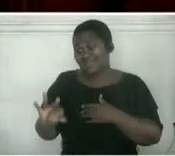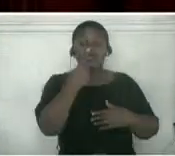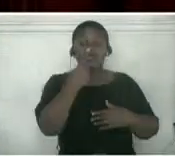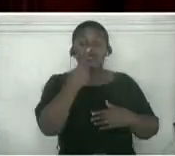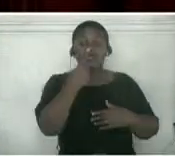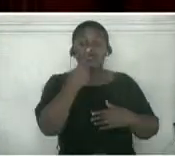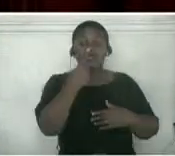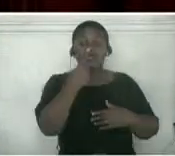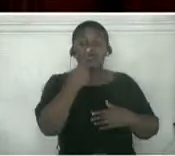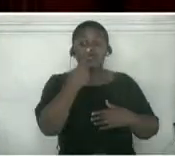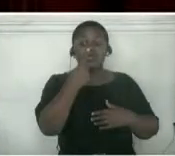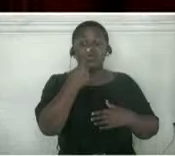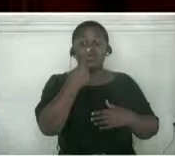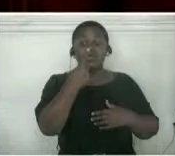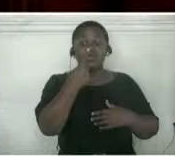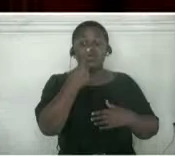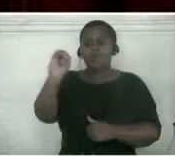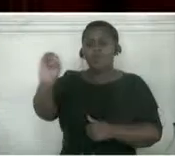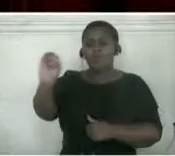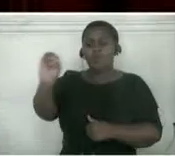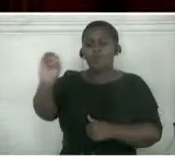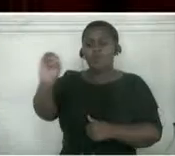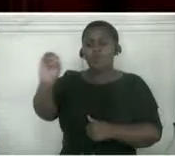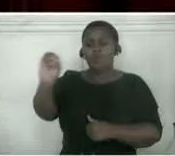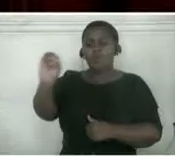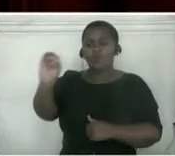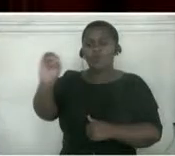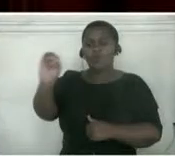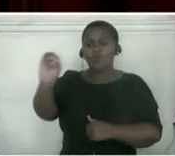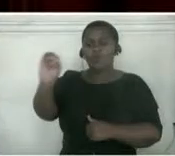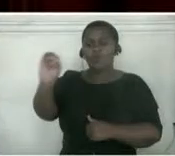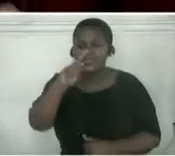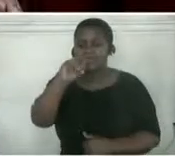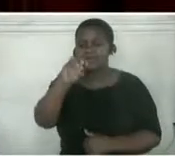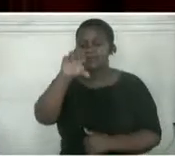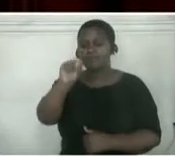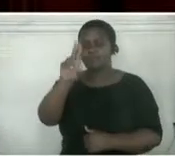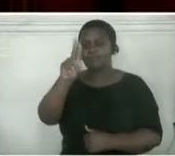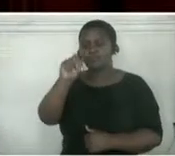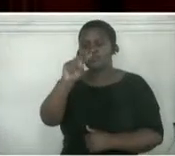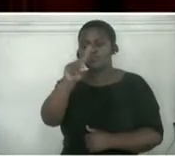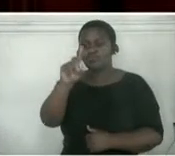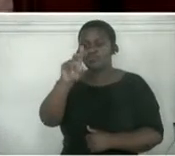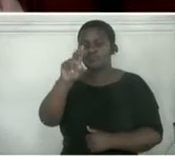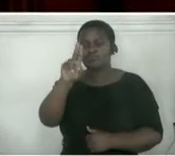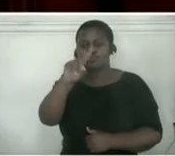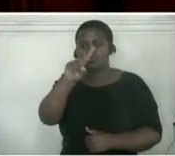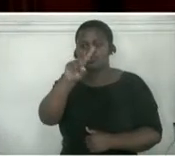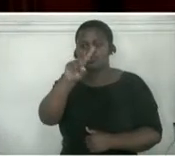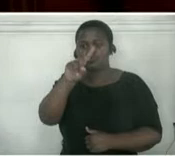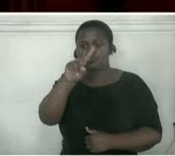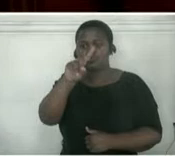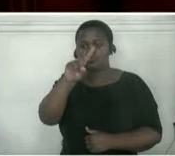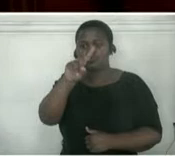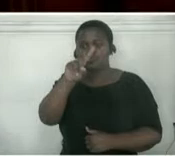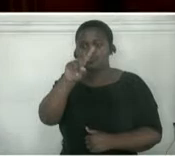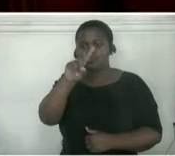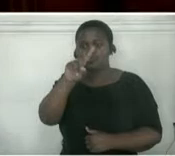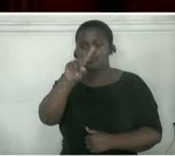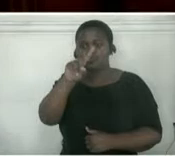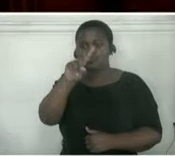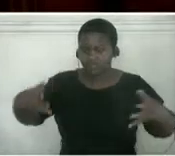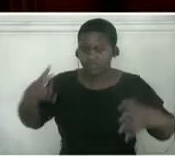emuva konothe nini emsunduze sizokwenza emsunduze ngoMarch sobe